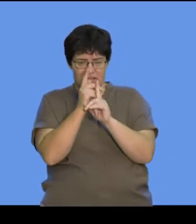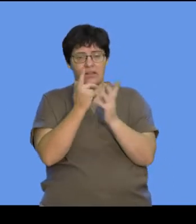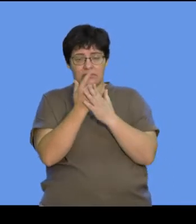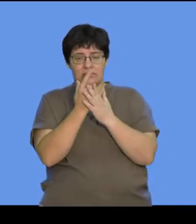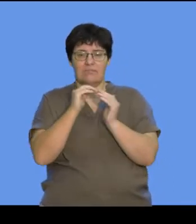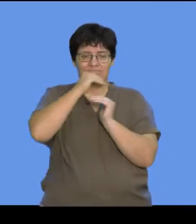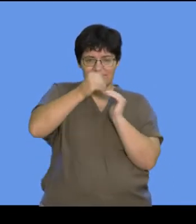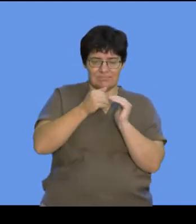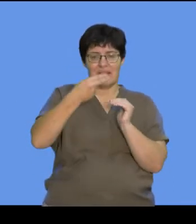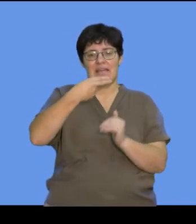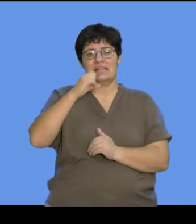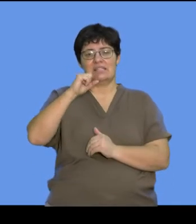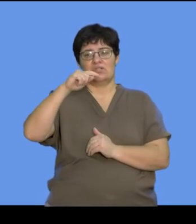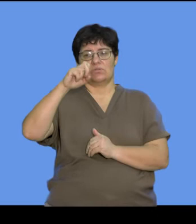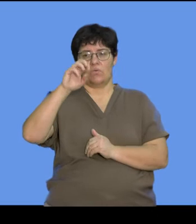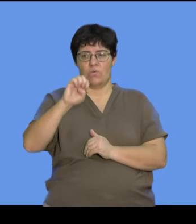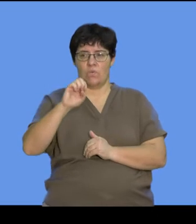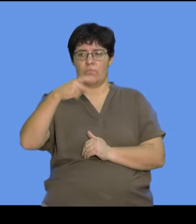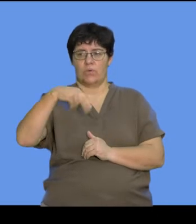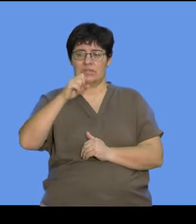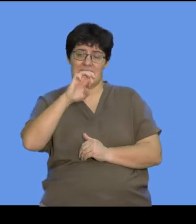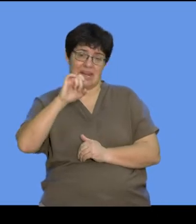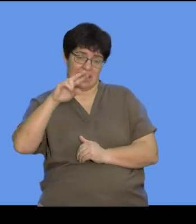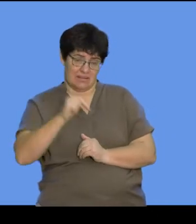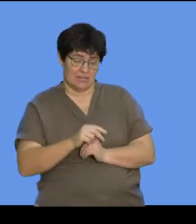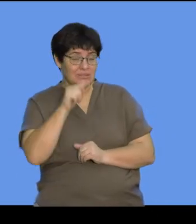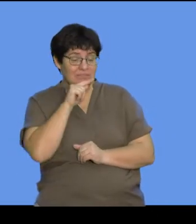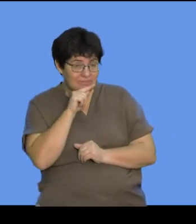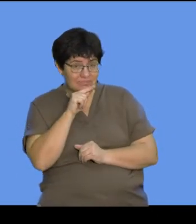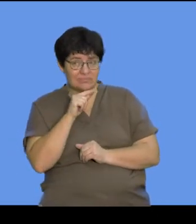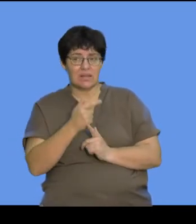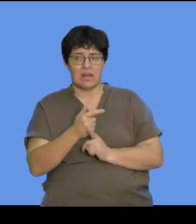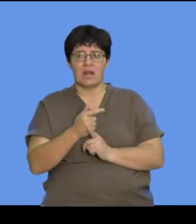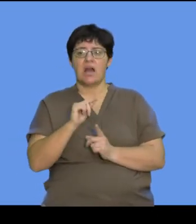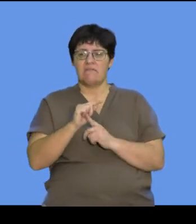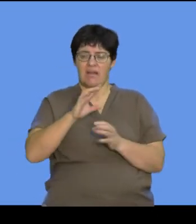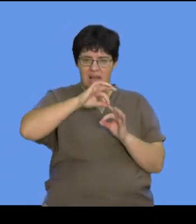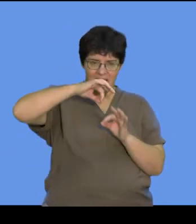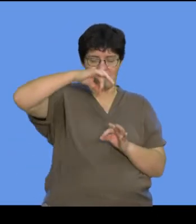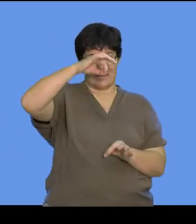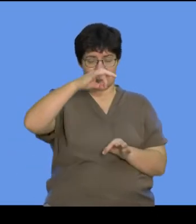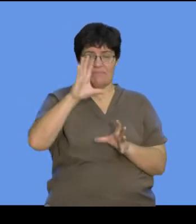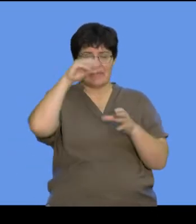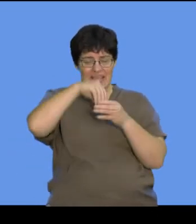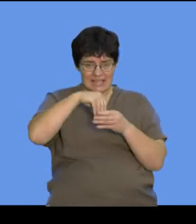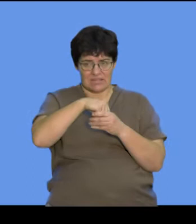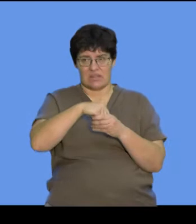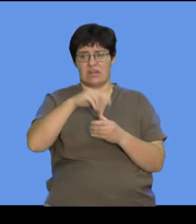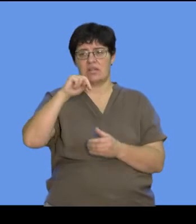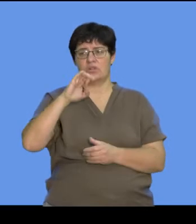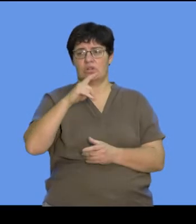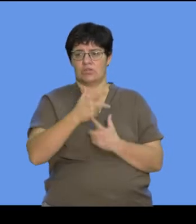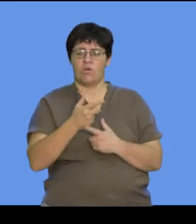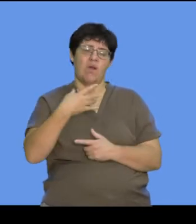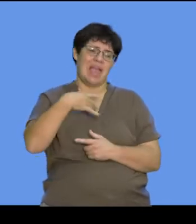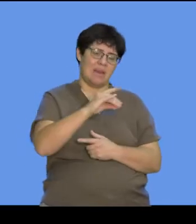wrapped around histone proteins. Okay? And so these chromosomes are thread-like structures that are located inside the nucleus of an